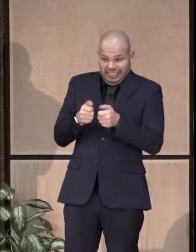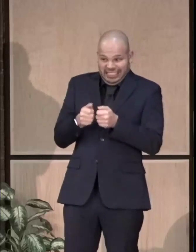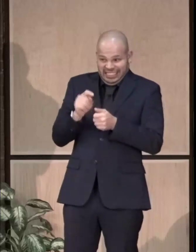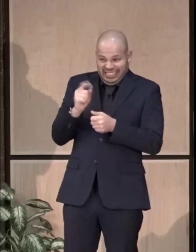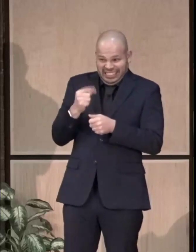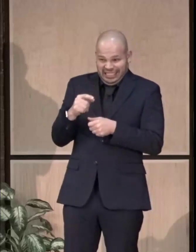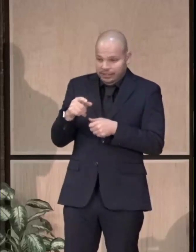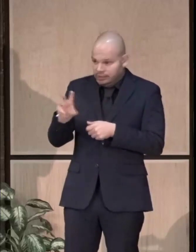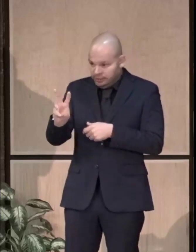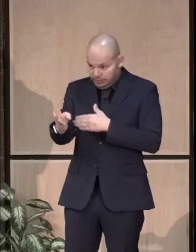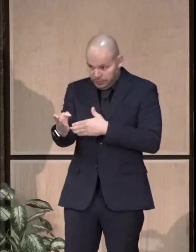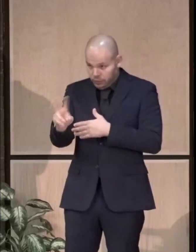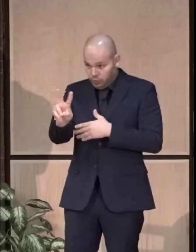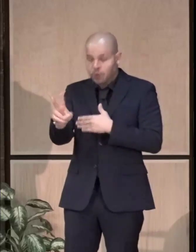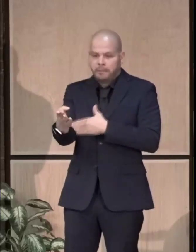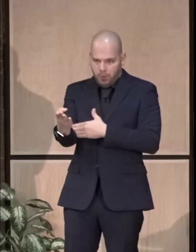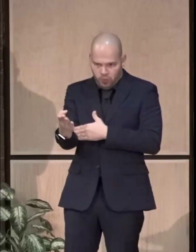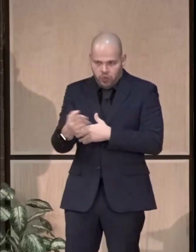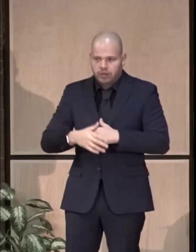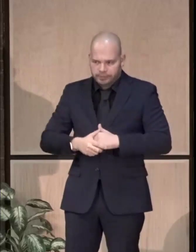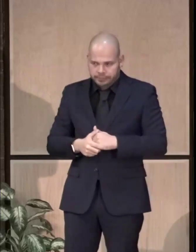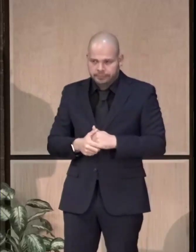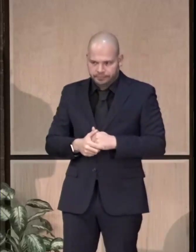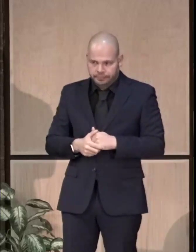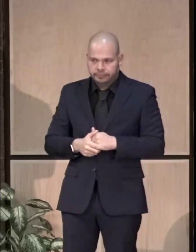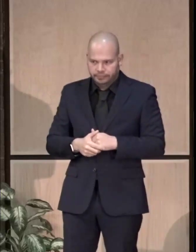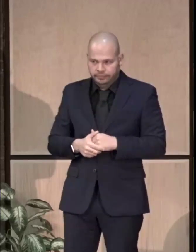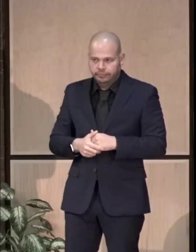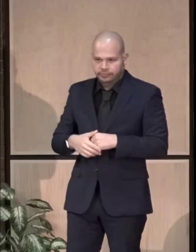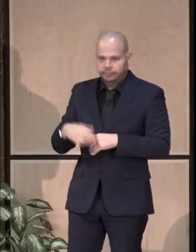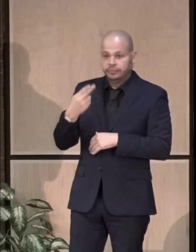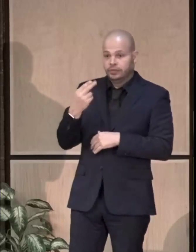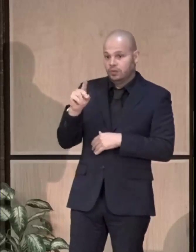about from Hodges, right? Hodgson, yes.